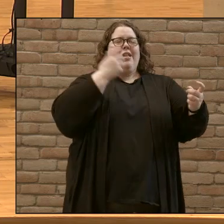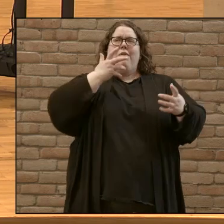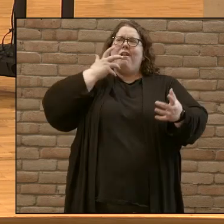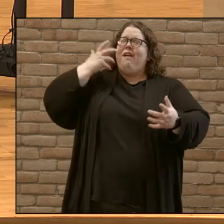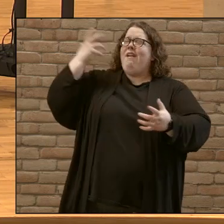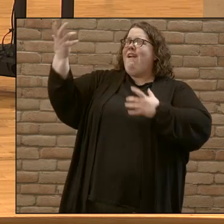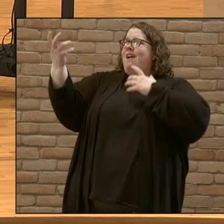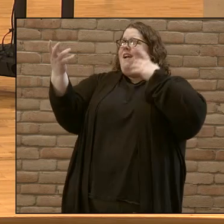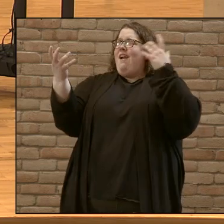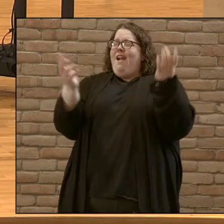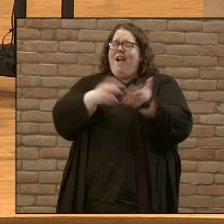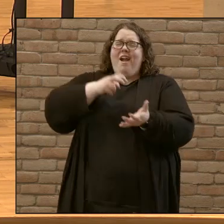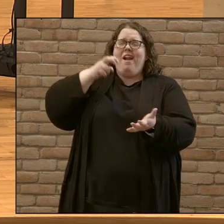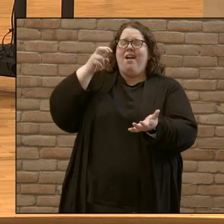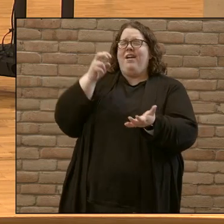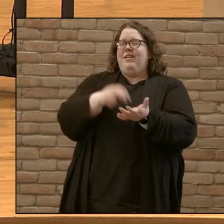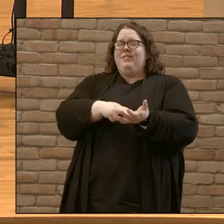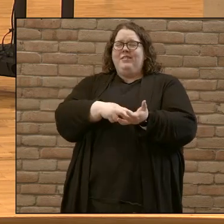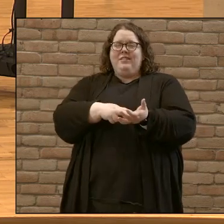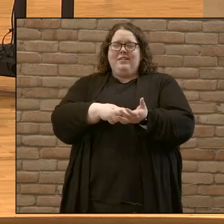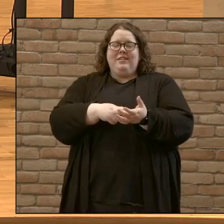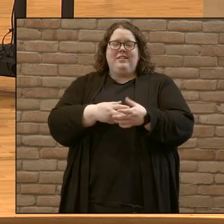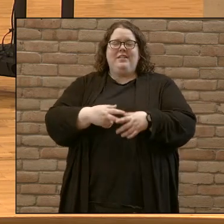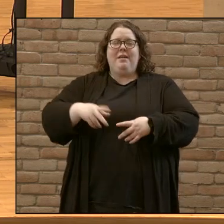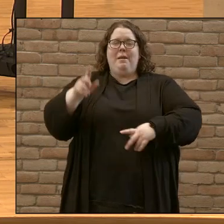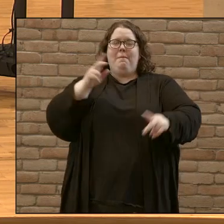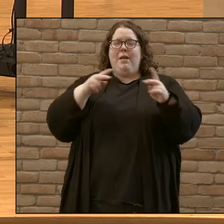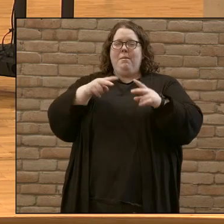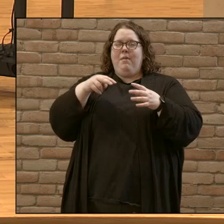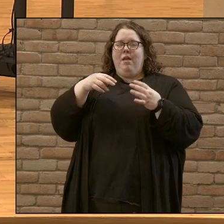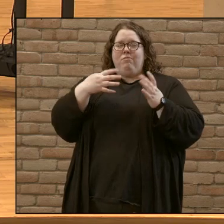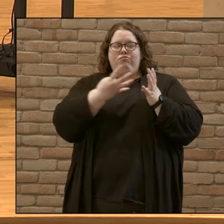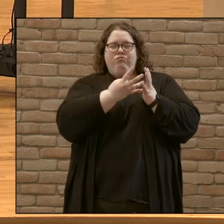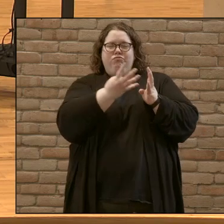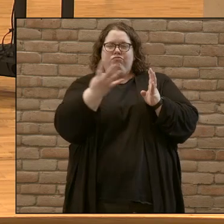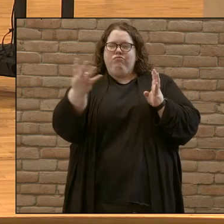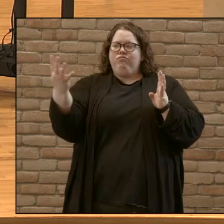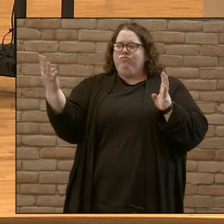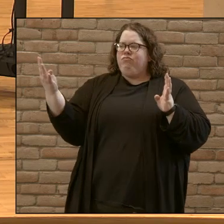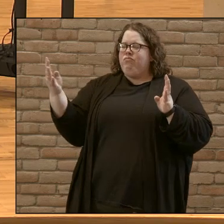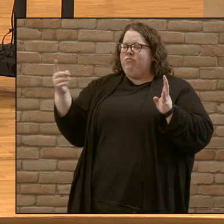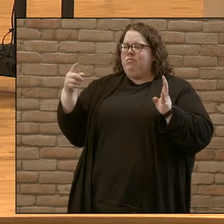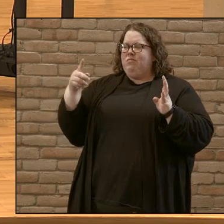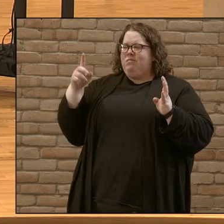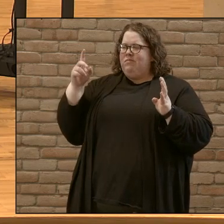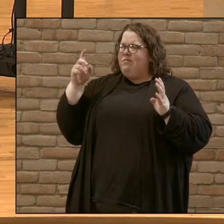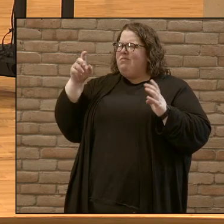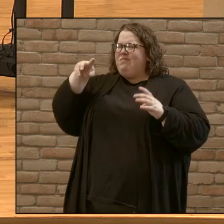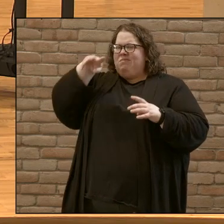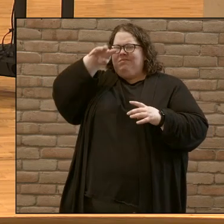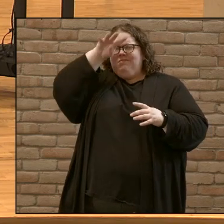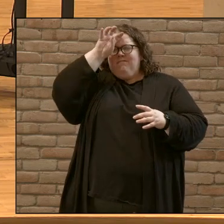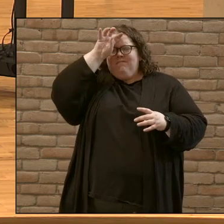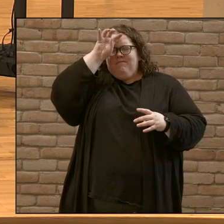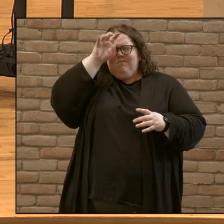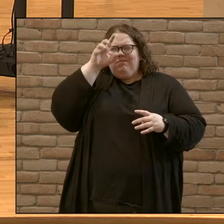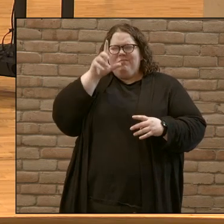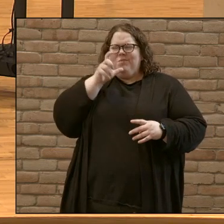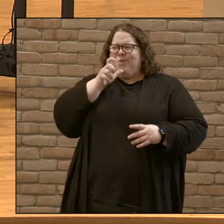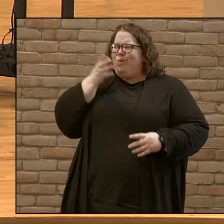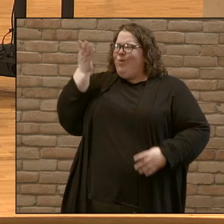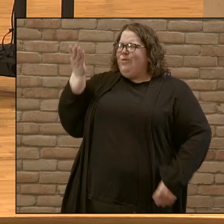shouting, the people standing around are simply asking, I don't get it. Who is this